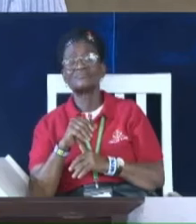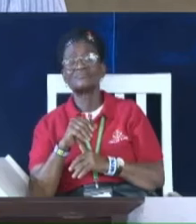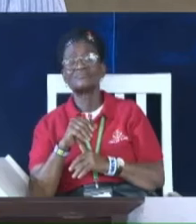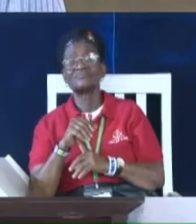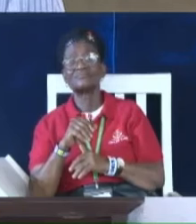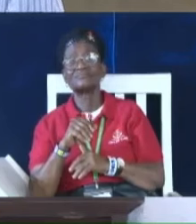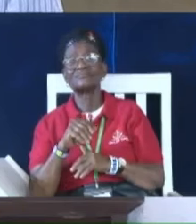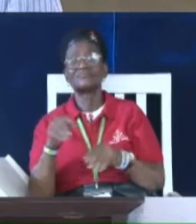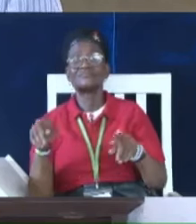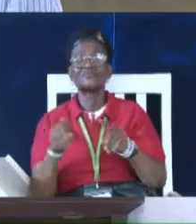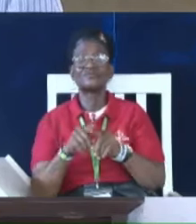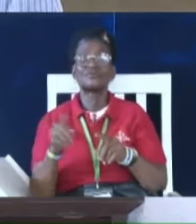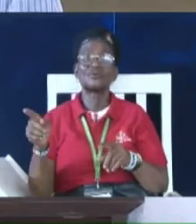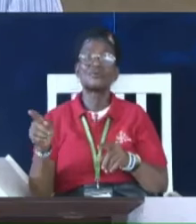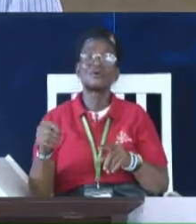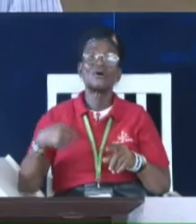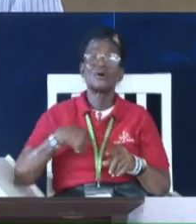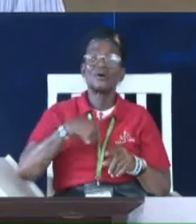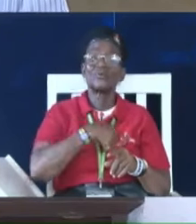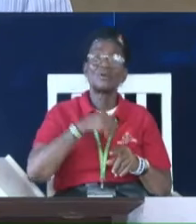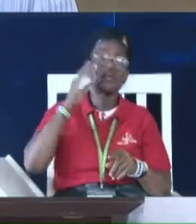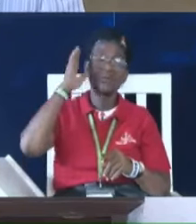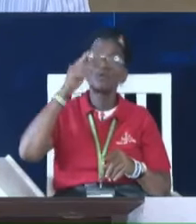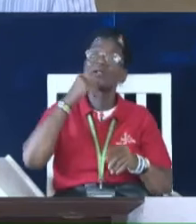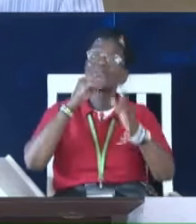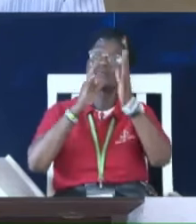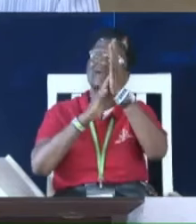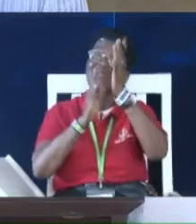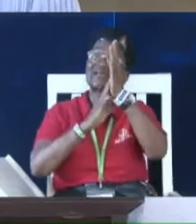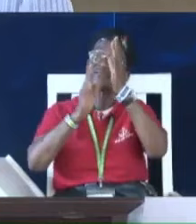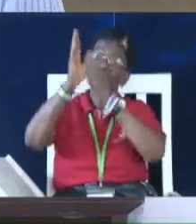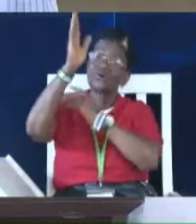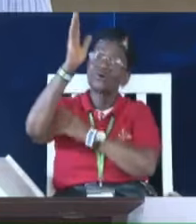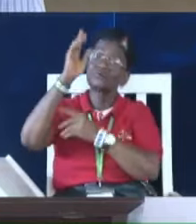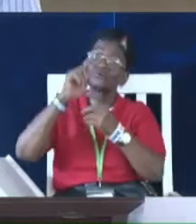We're going to praise God tonight.